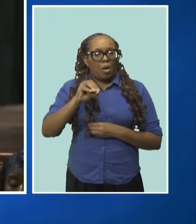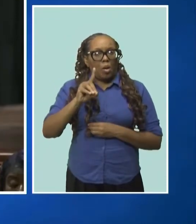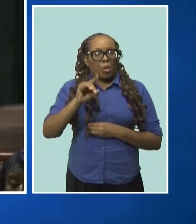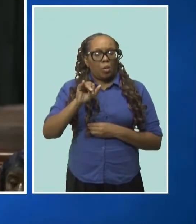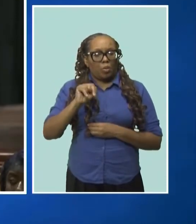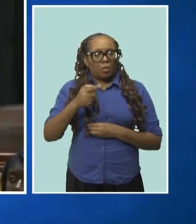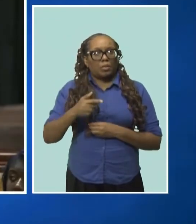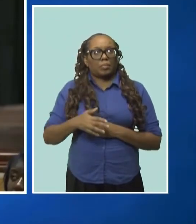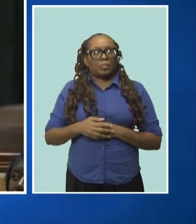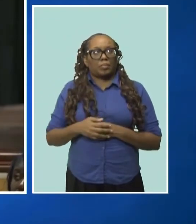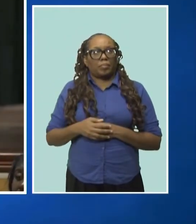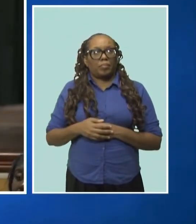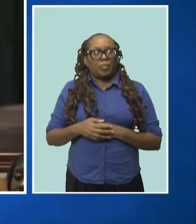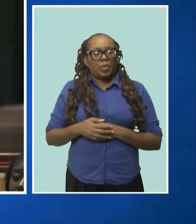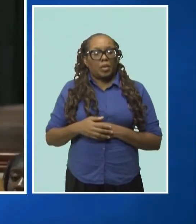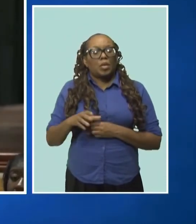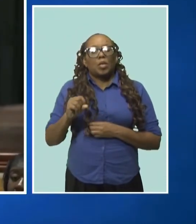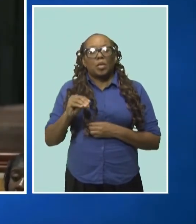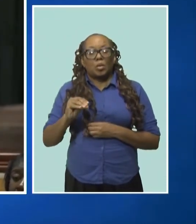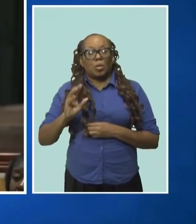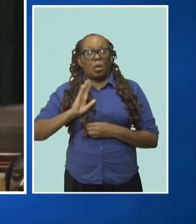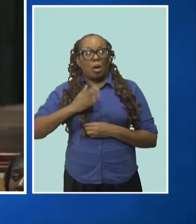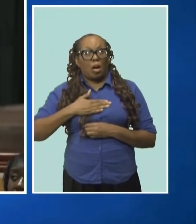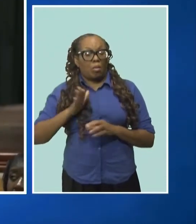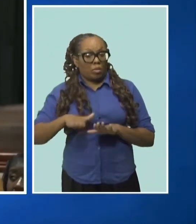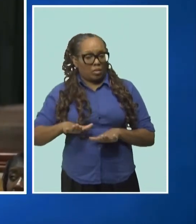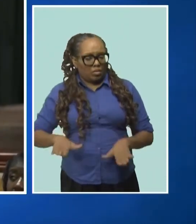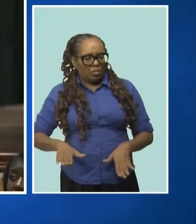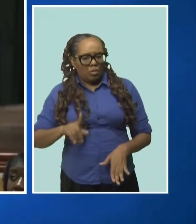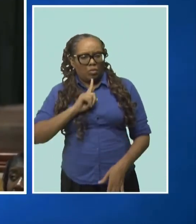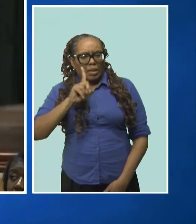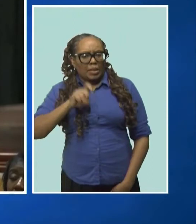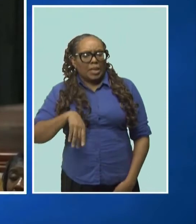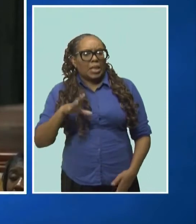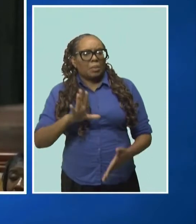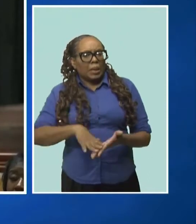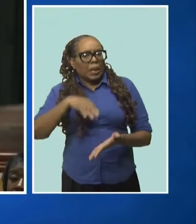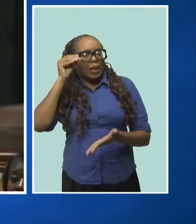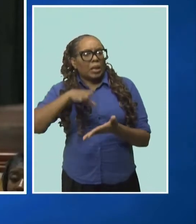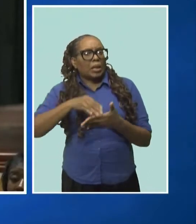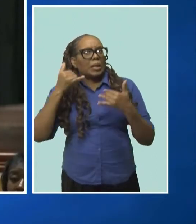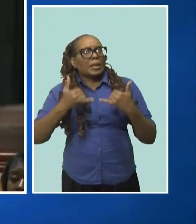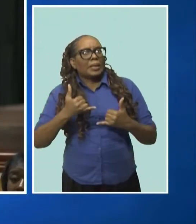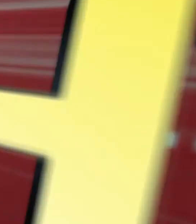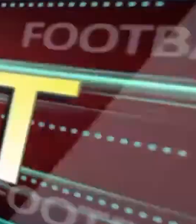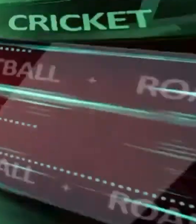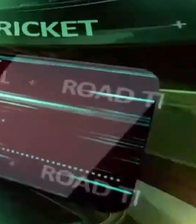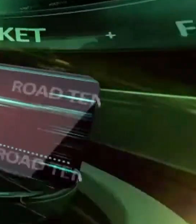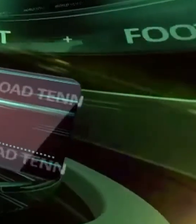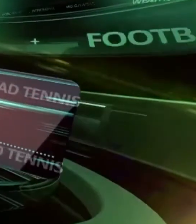Tell me who got grandchildren here that bring home coding on an evening as part of the homework.